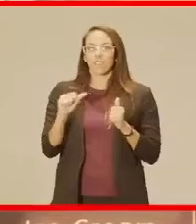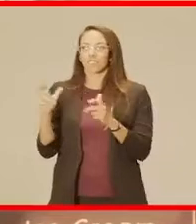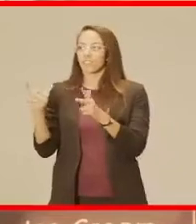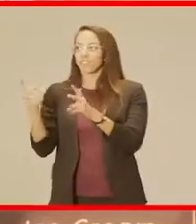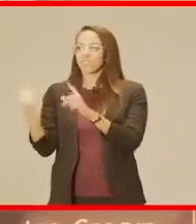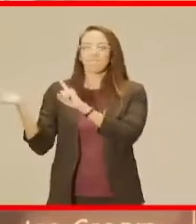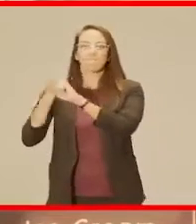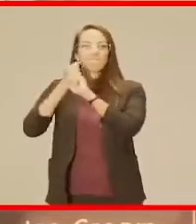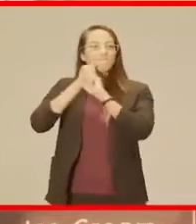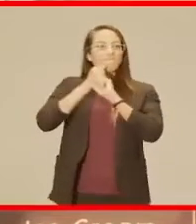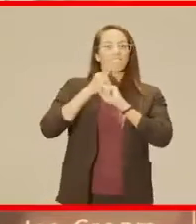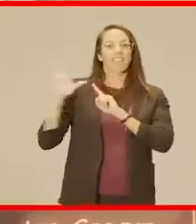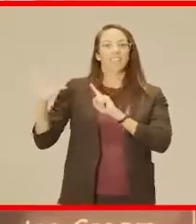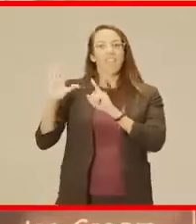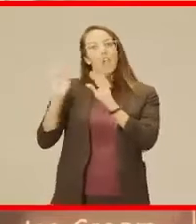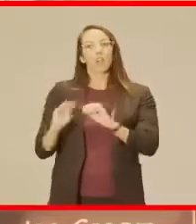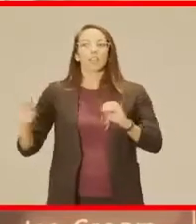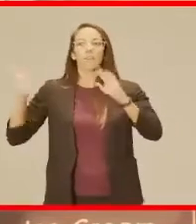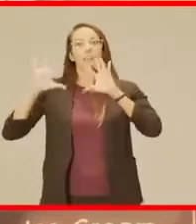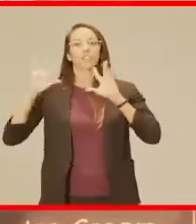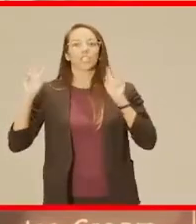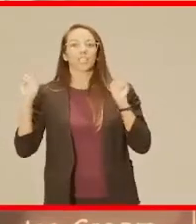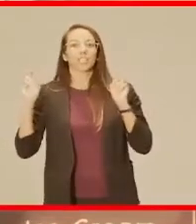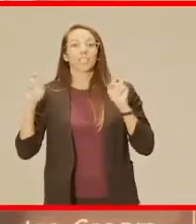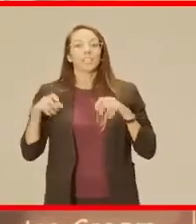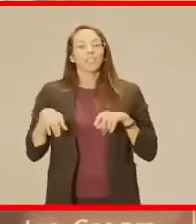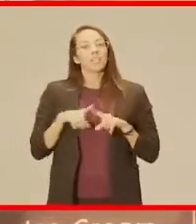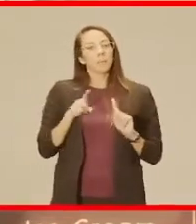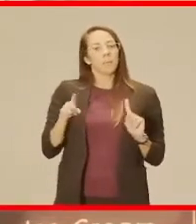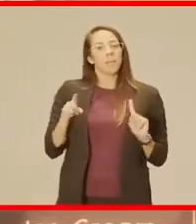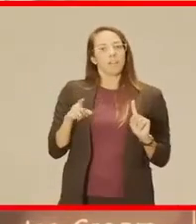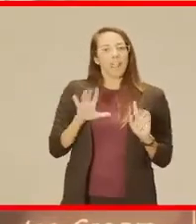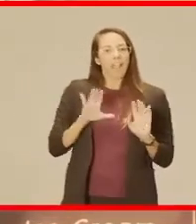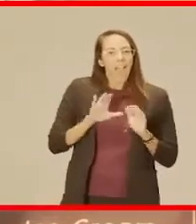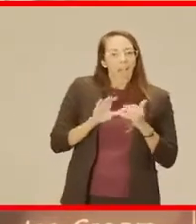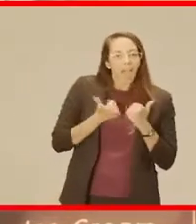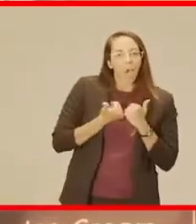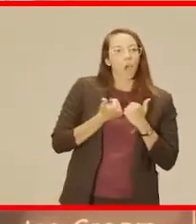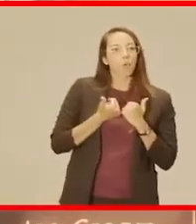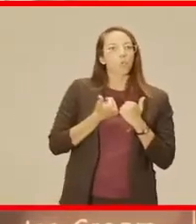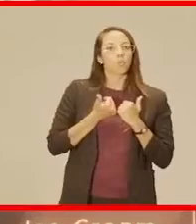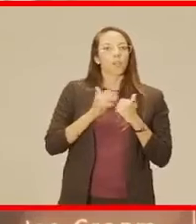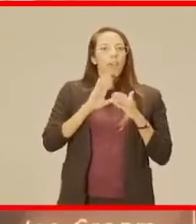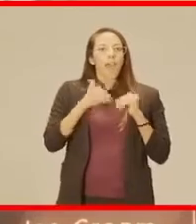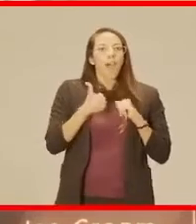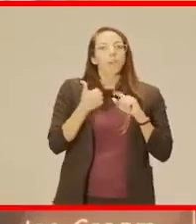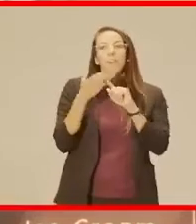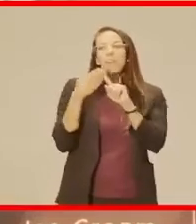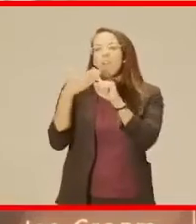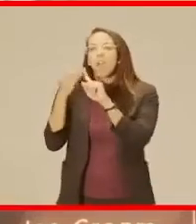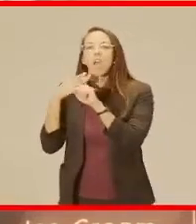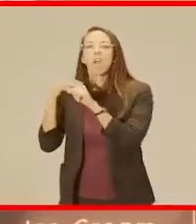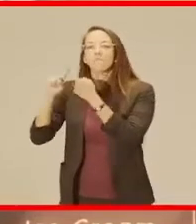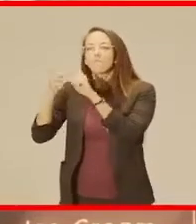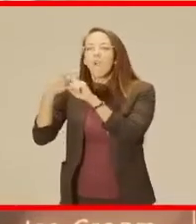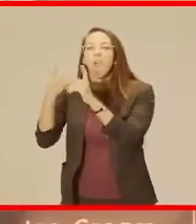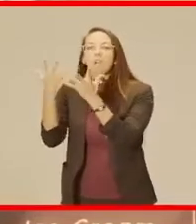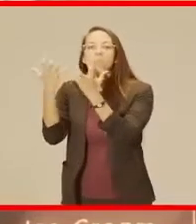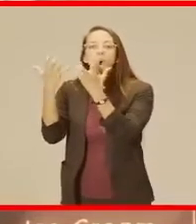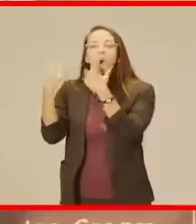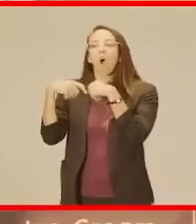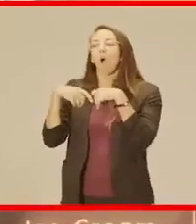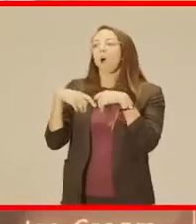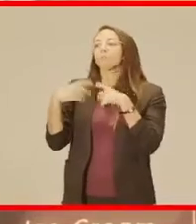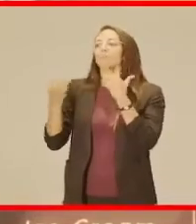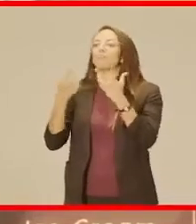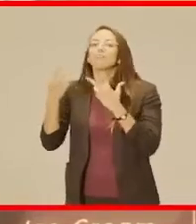Noir's Miraculouses. And the way he takes advantage of them, the way he pretends to be their friend, is very similar to